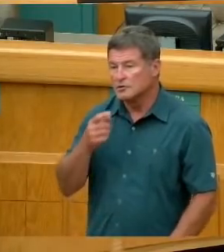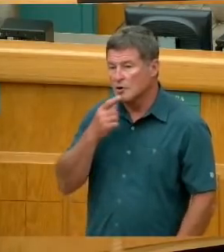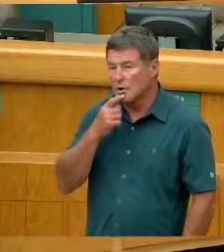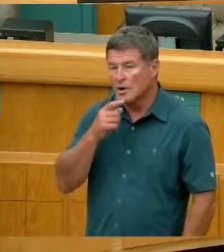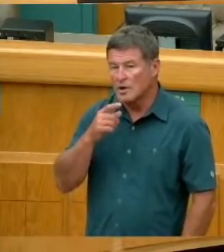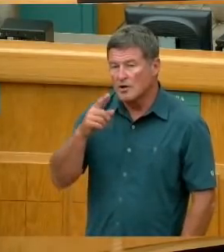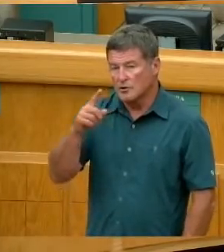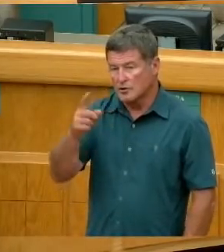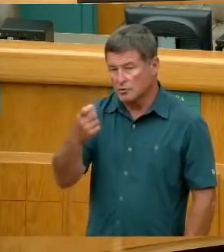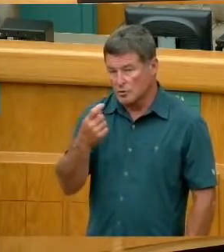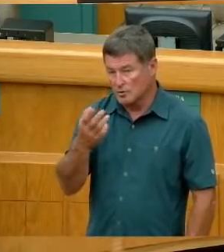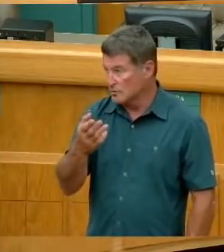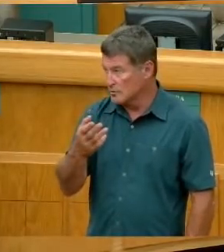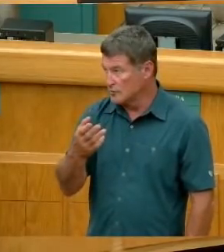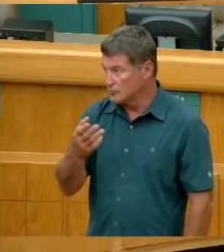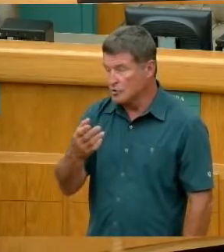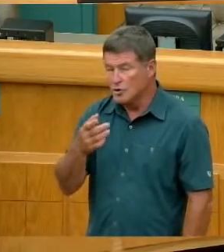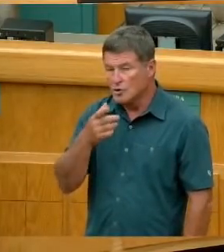Yeah, I'll repeat the question.